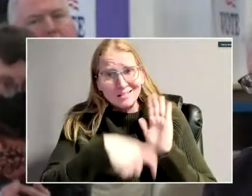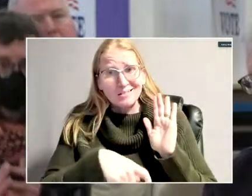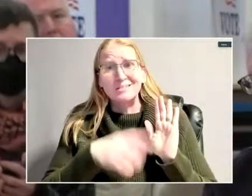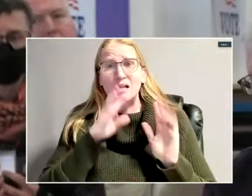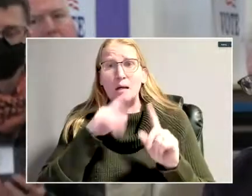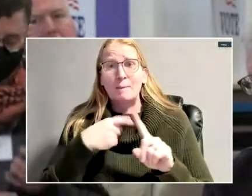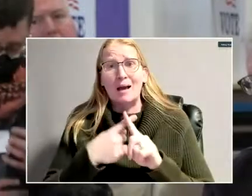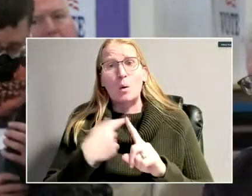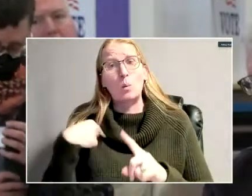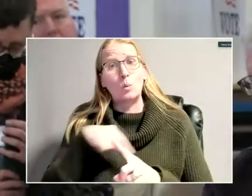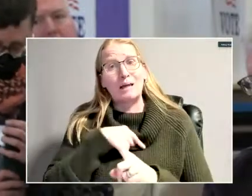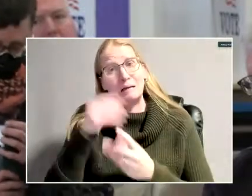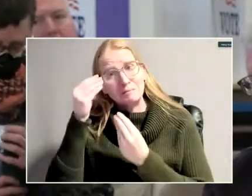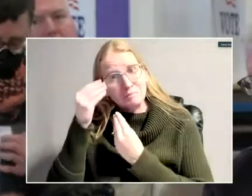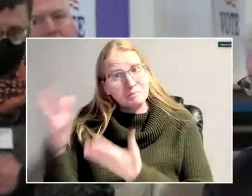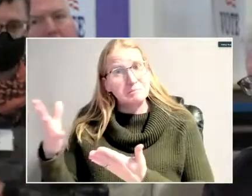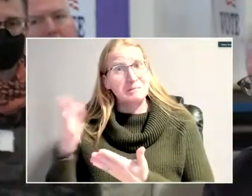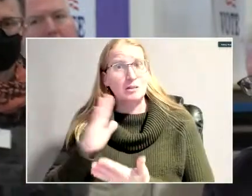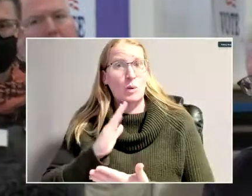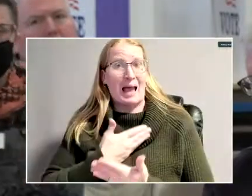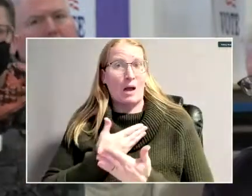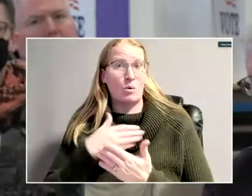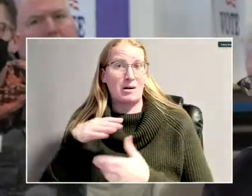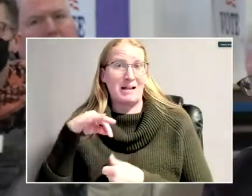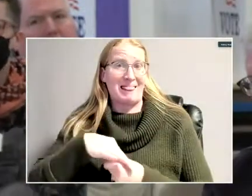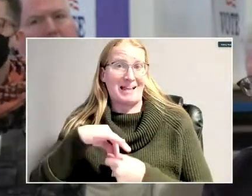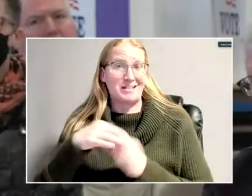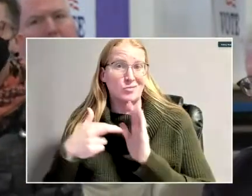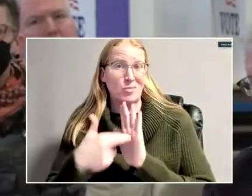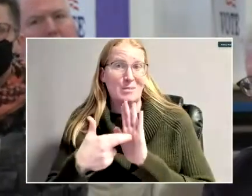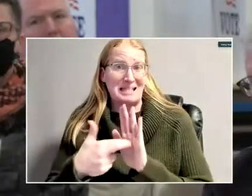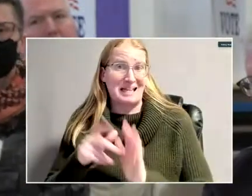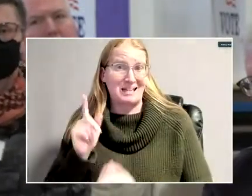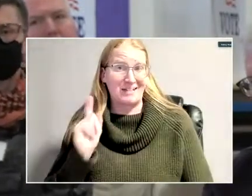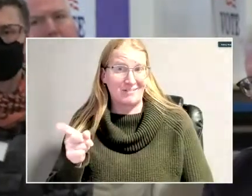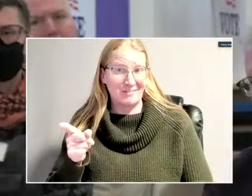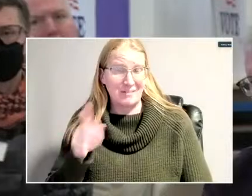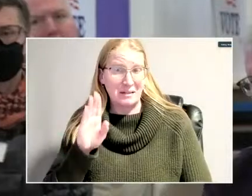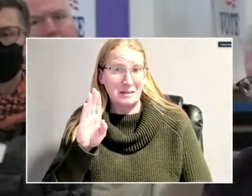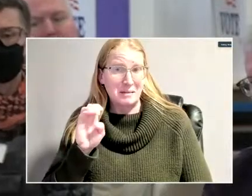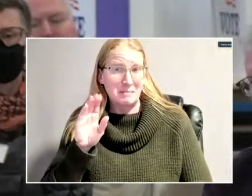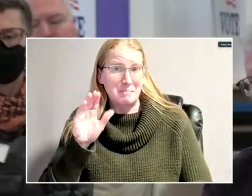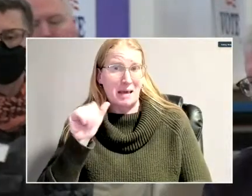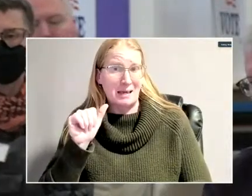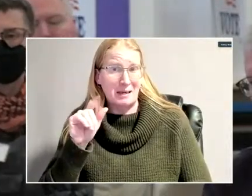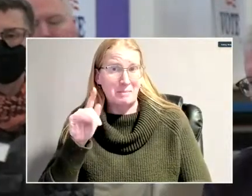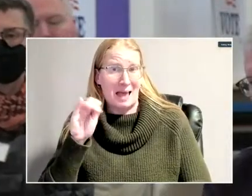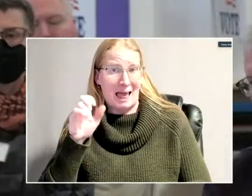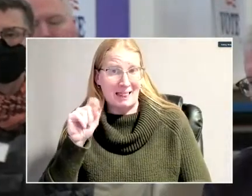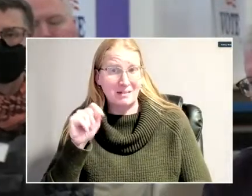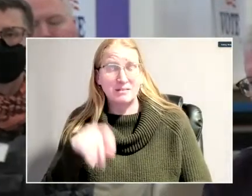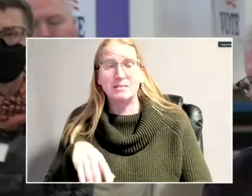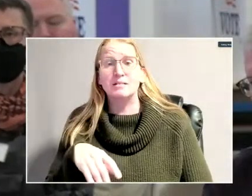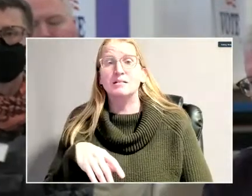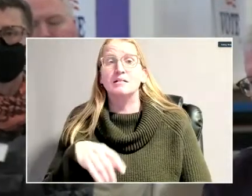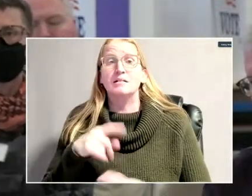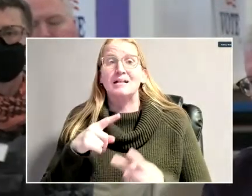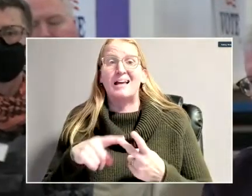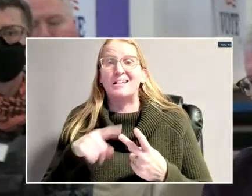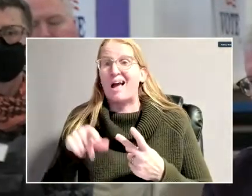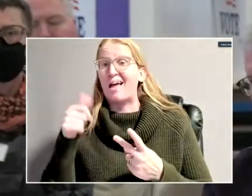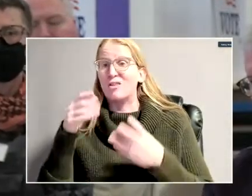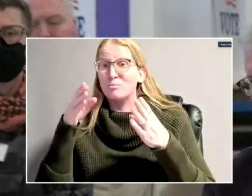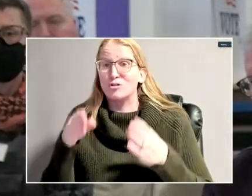representative and um another member had made reference to what kind of a message this sends to Jews I would just like to